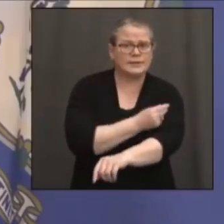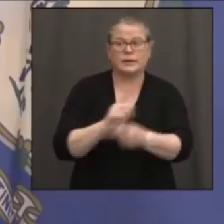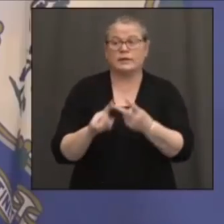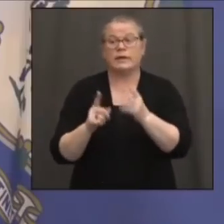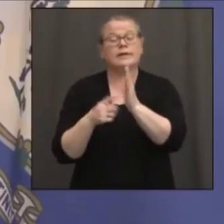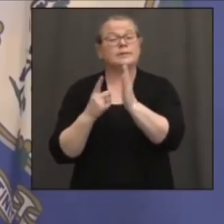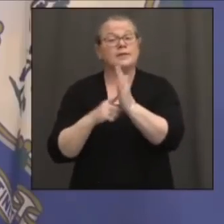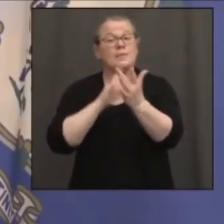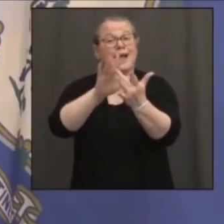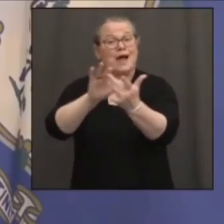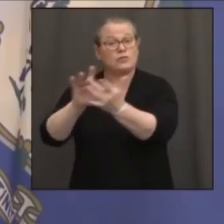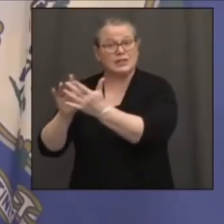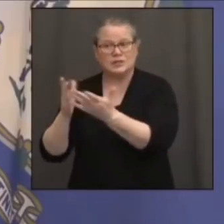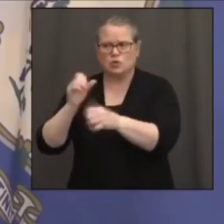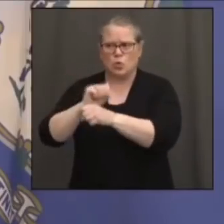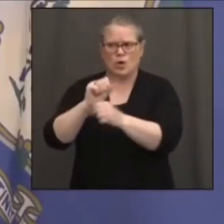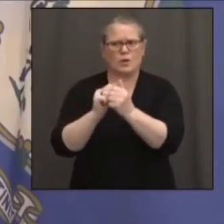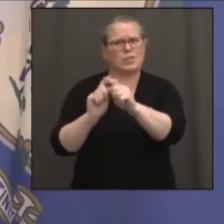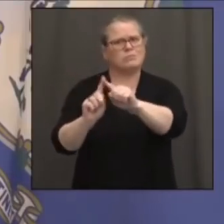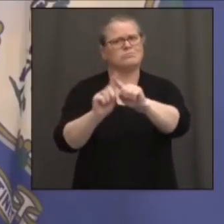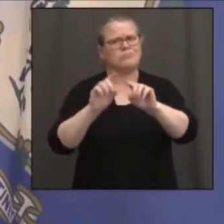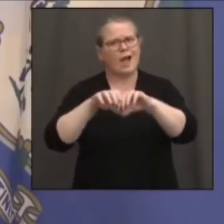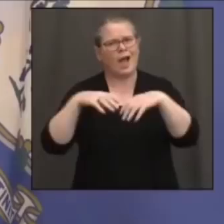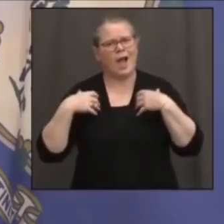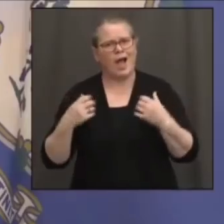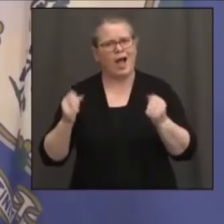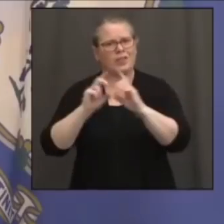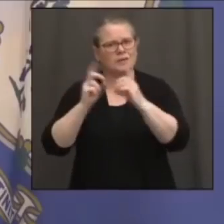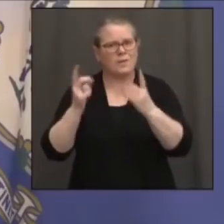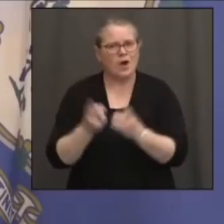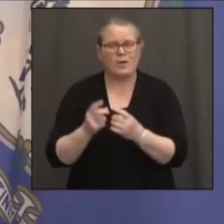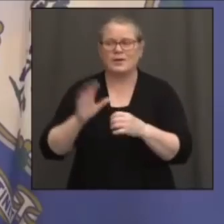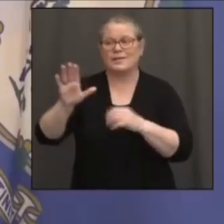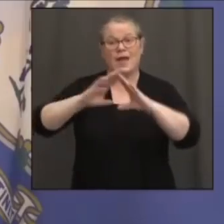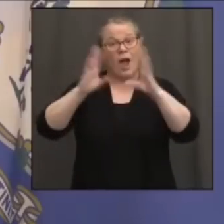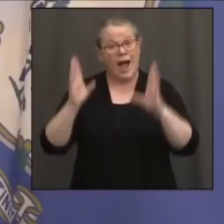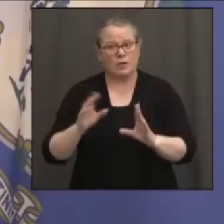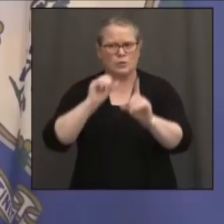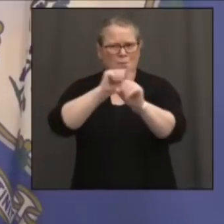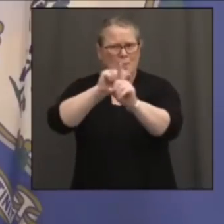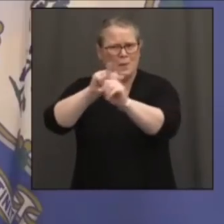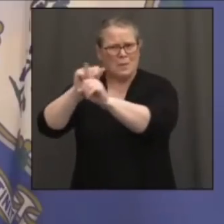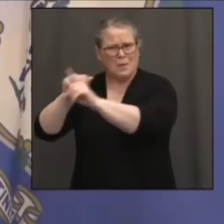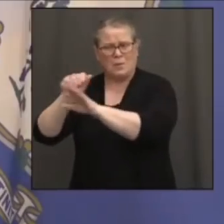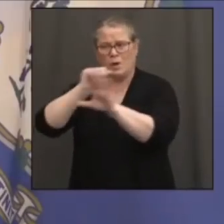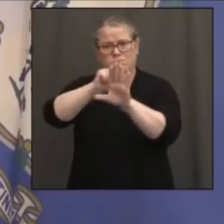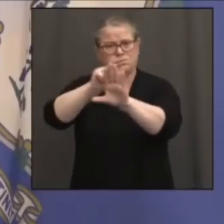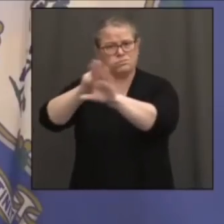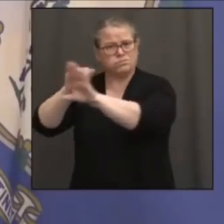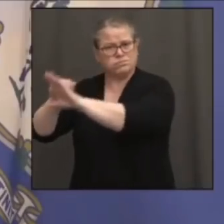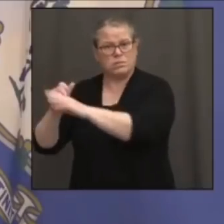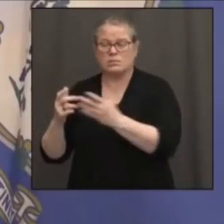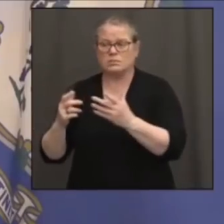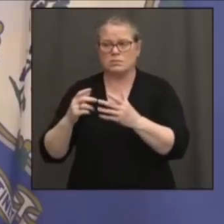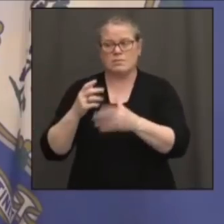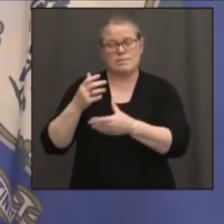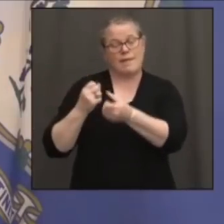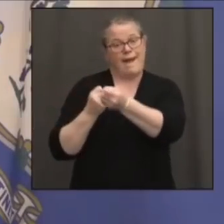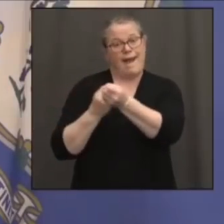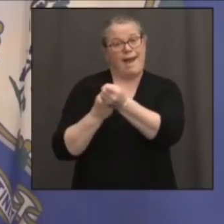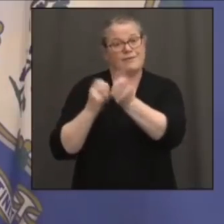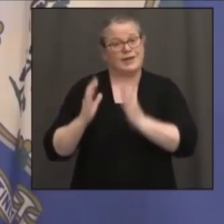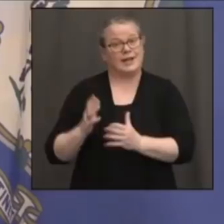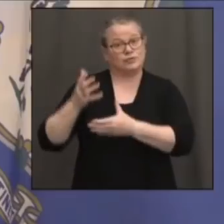working with our local health departments, knocking on doors, trusted advocate, getting there. Who knows? We'll try. Then we've got